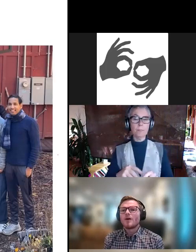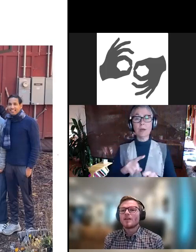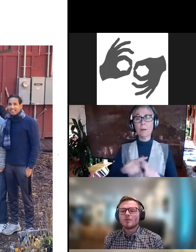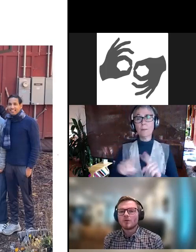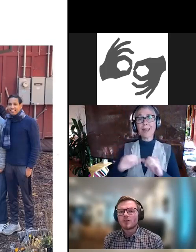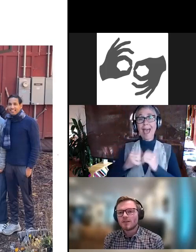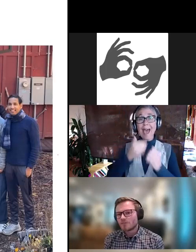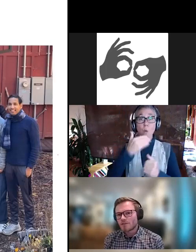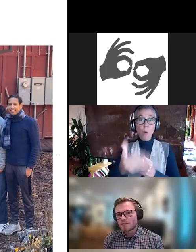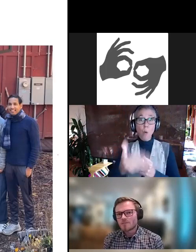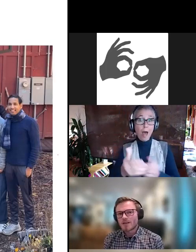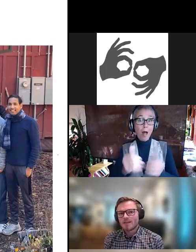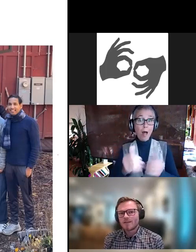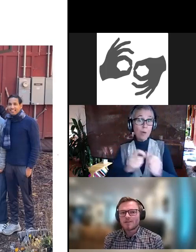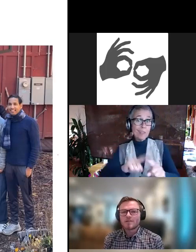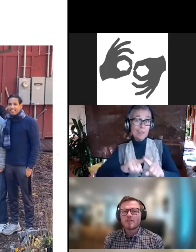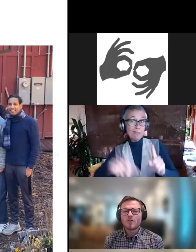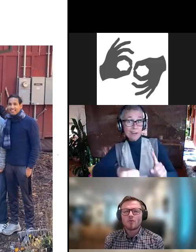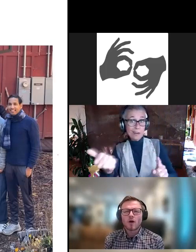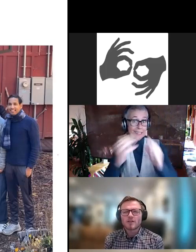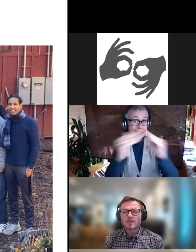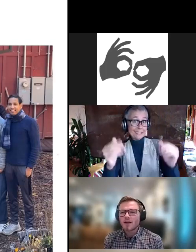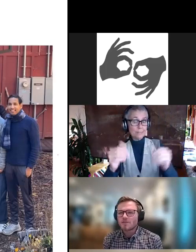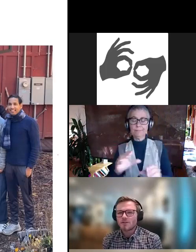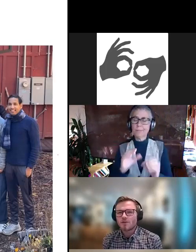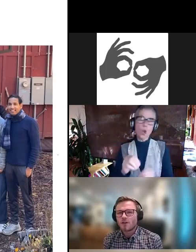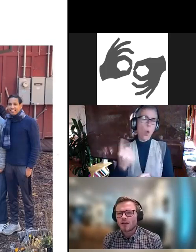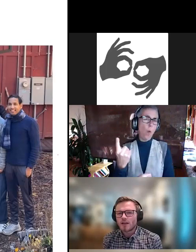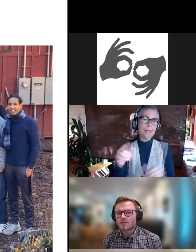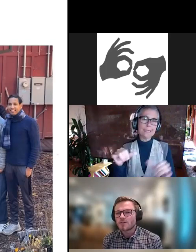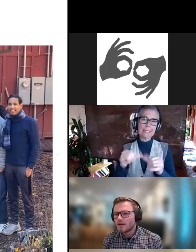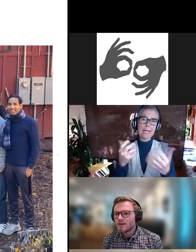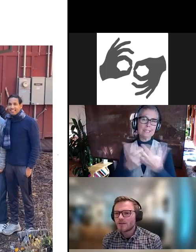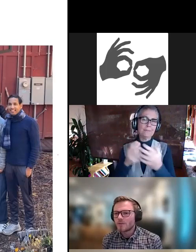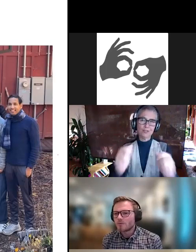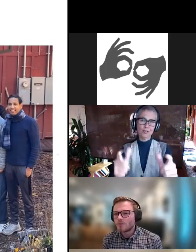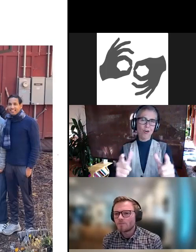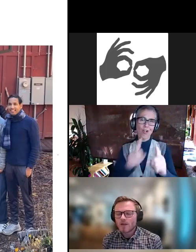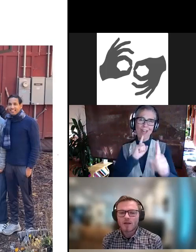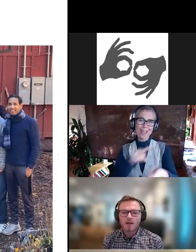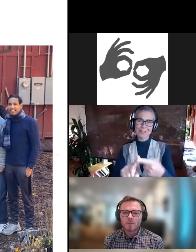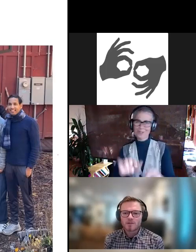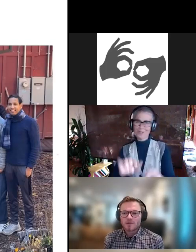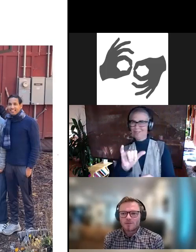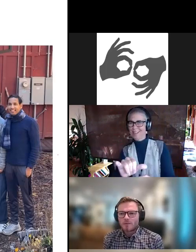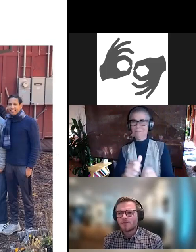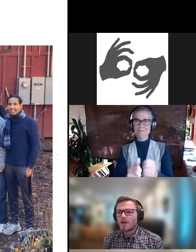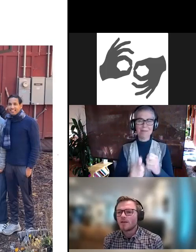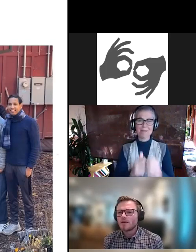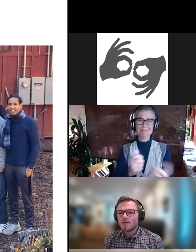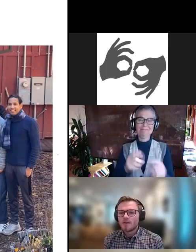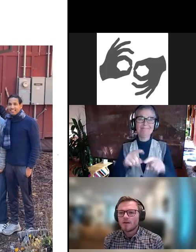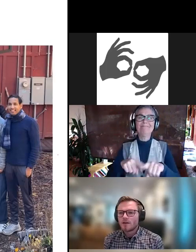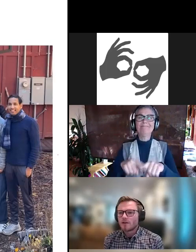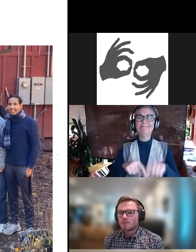how well it will work on different systems, again, there's no one size fits all answer to that problem because it's going to